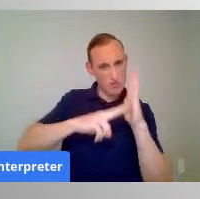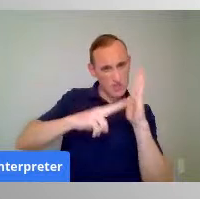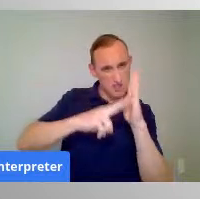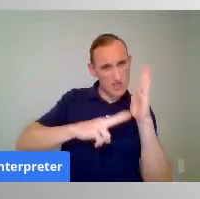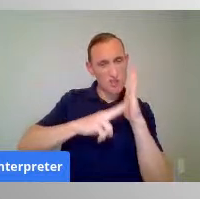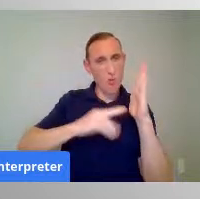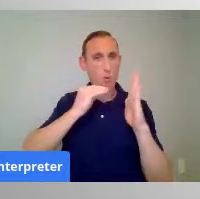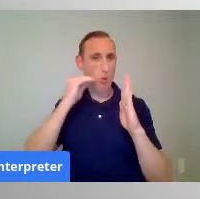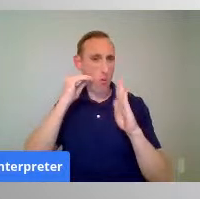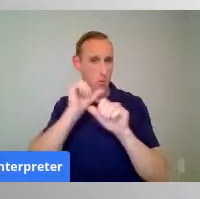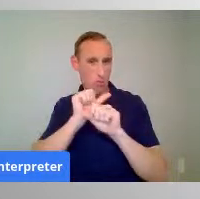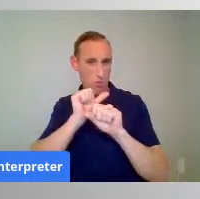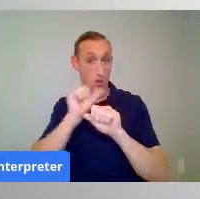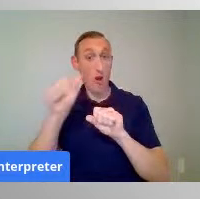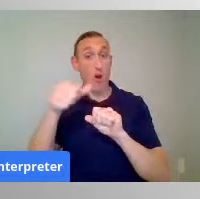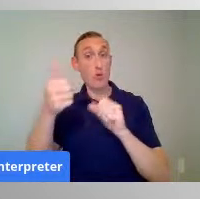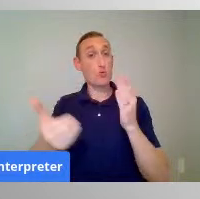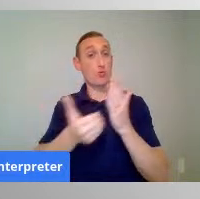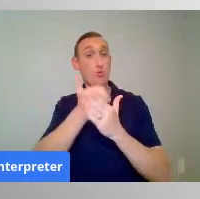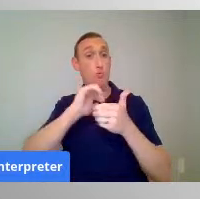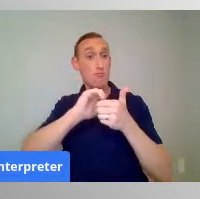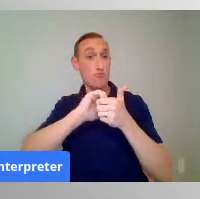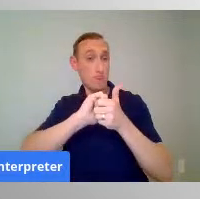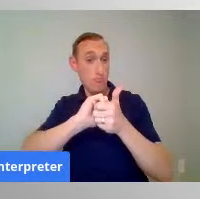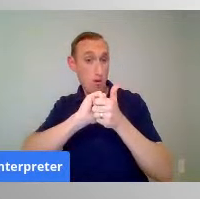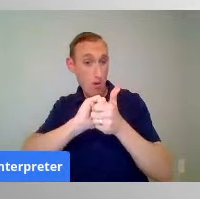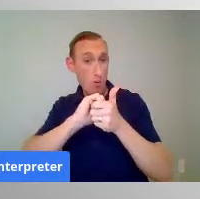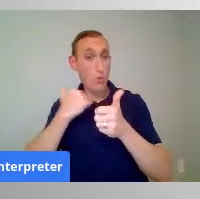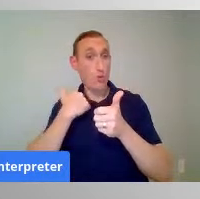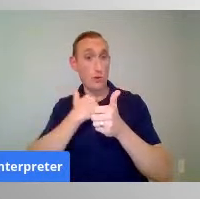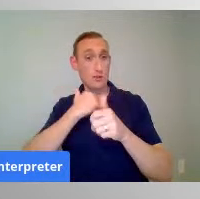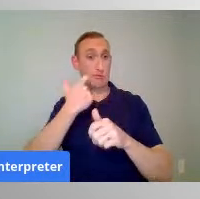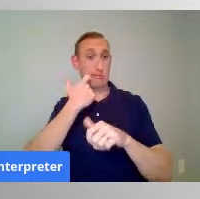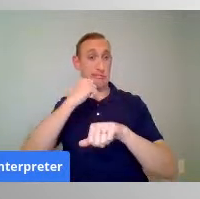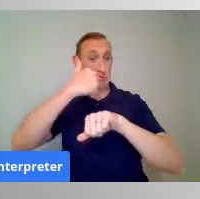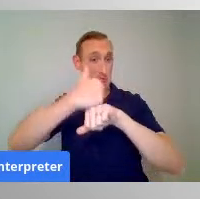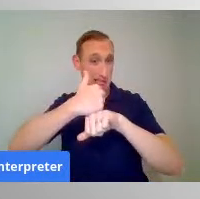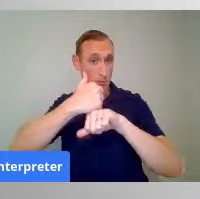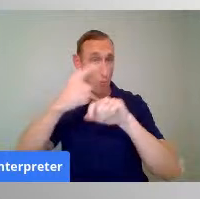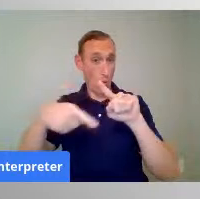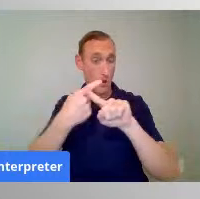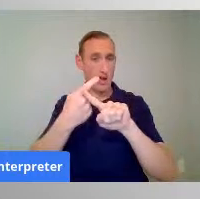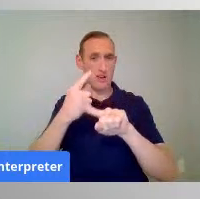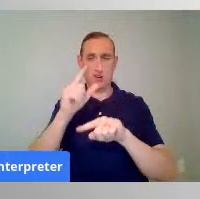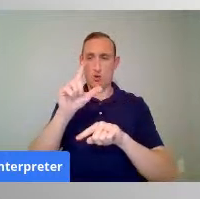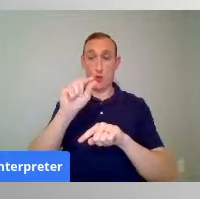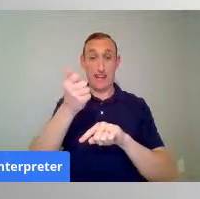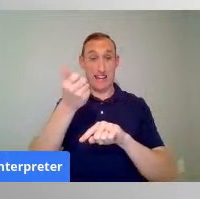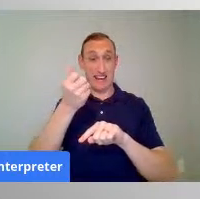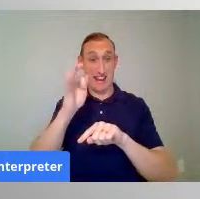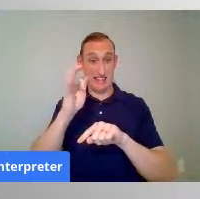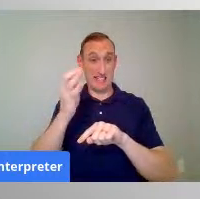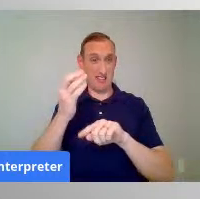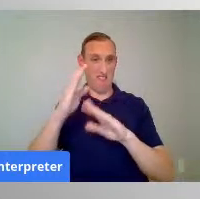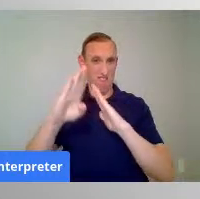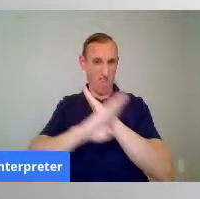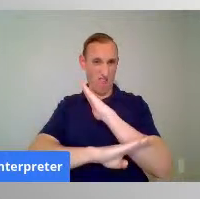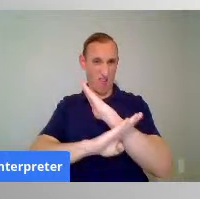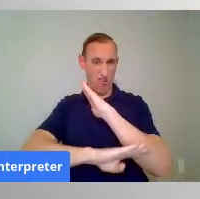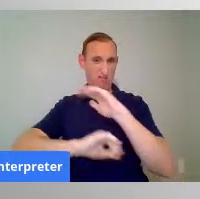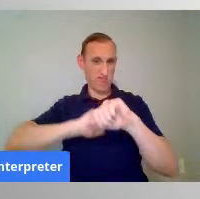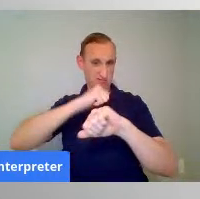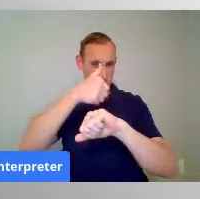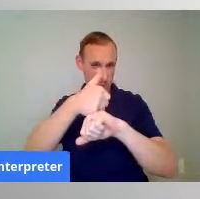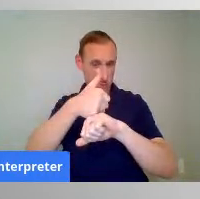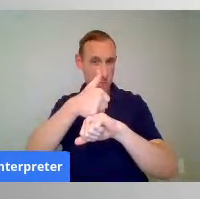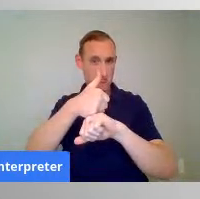Another new partnership that just started in the fall of 2019 and obviously was cut off when the pandemic arrived and